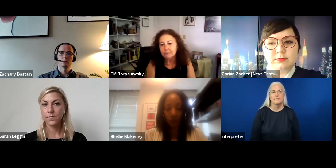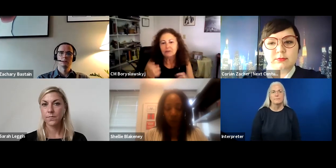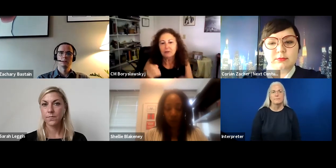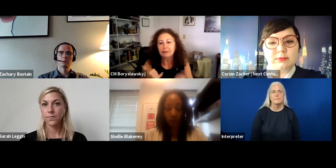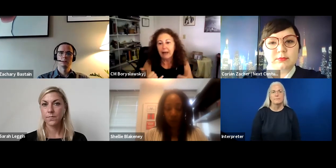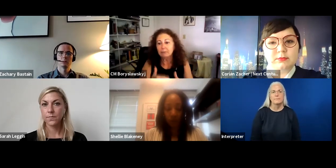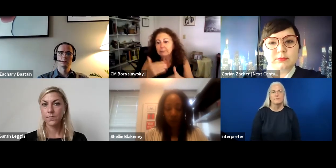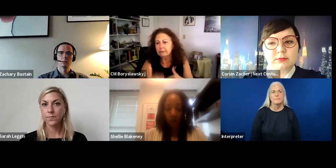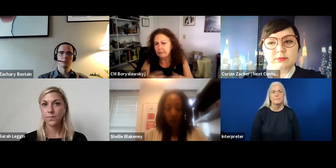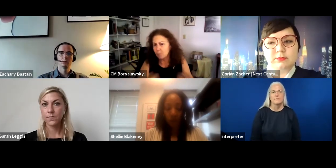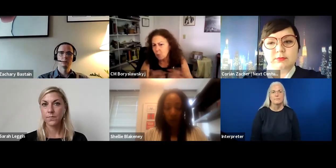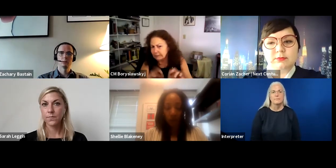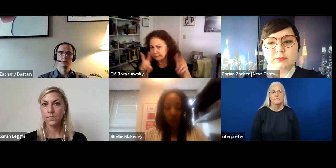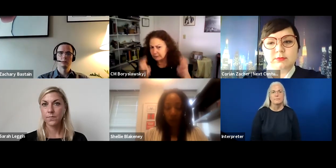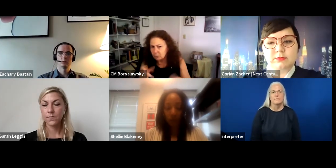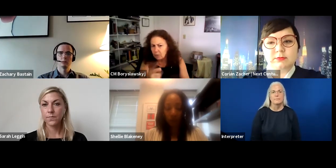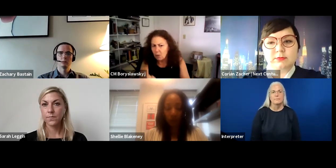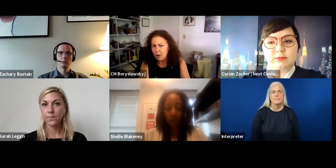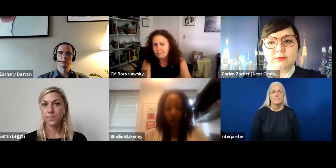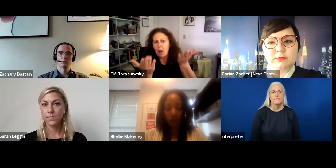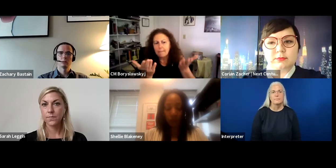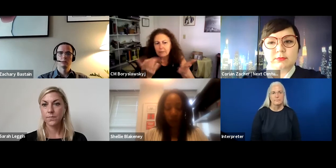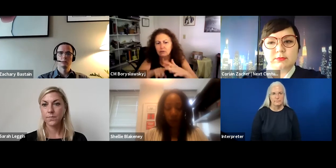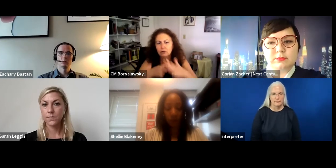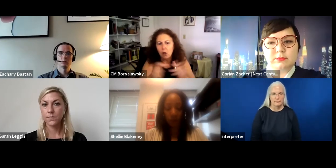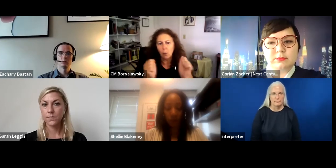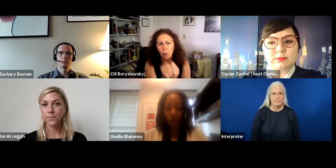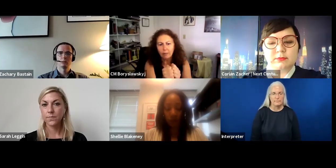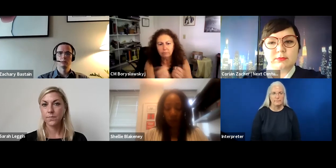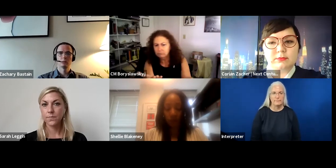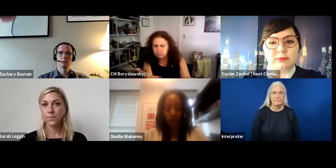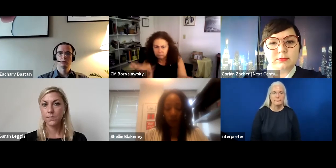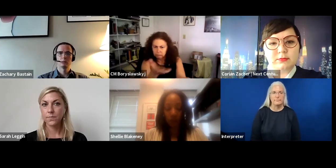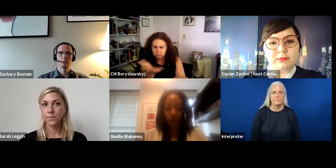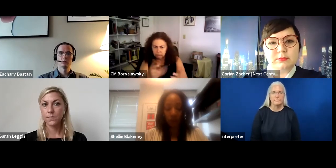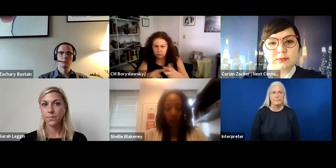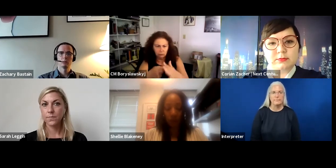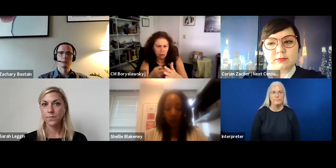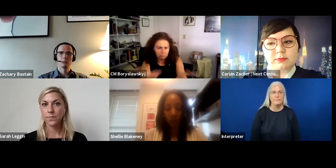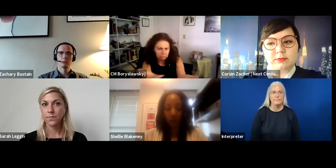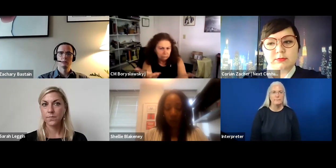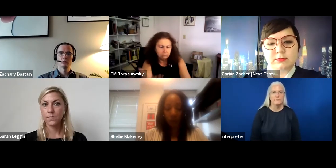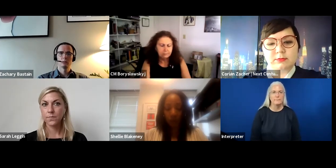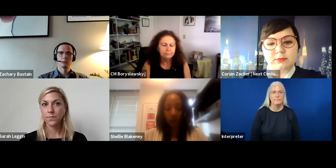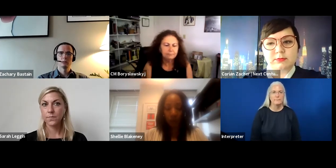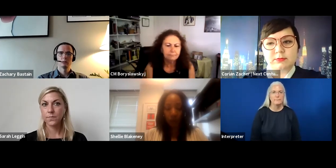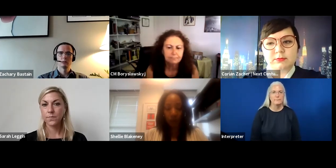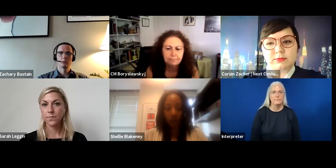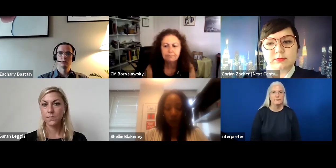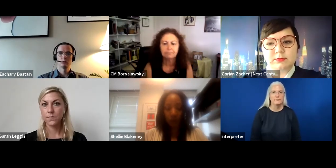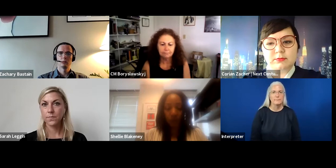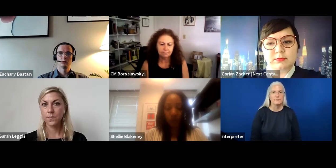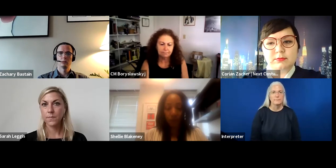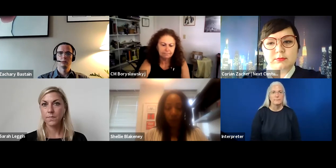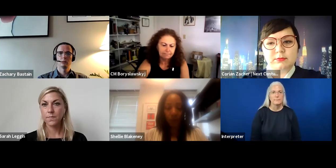so I definitely would love to talk about that issue a little bit later, but I want to talk about this issue now. Is there any issue